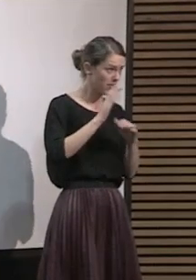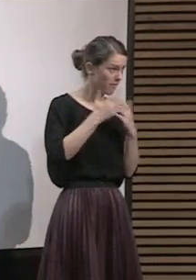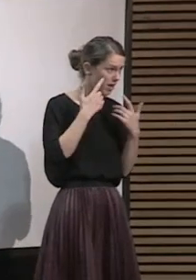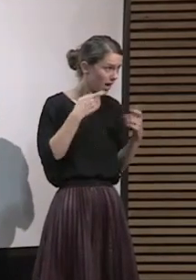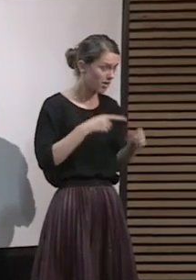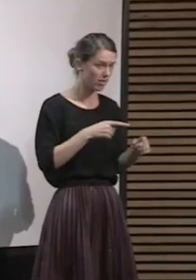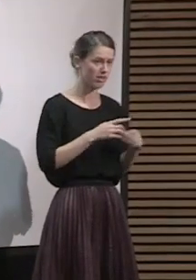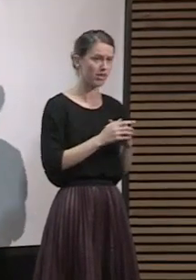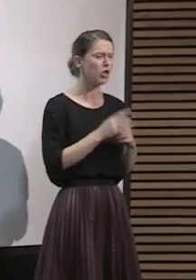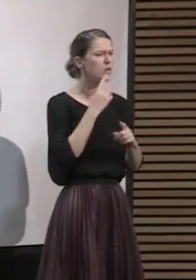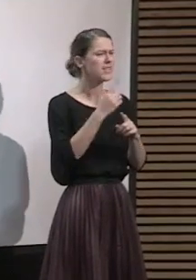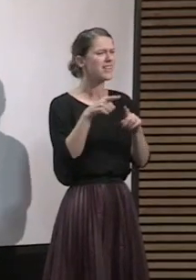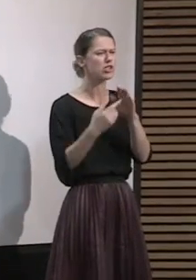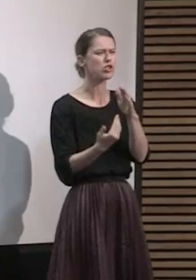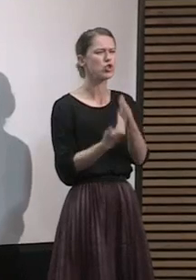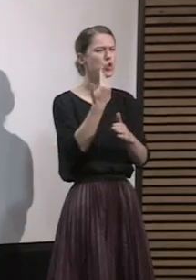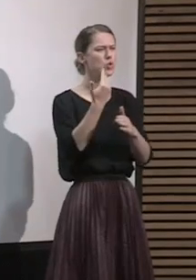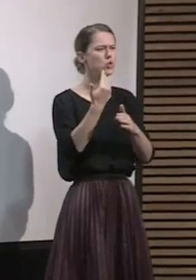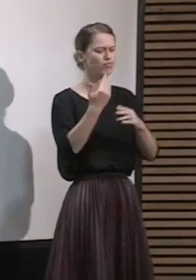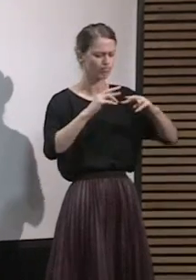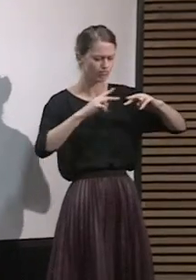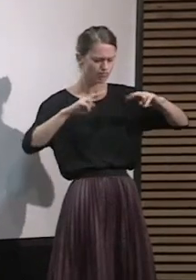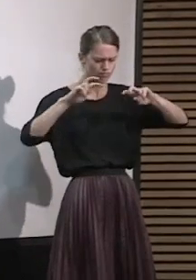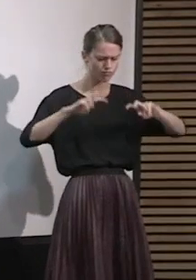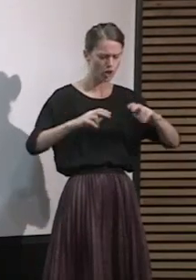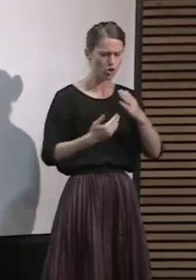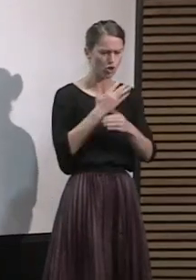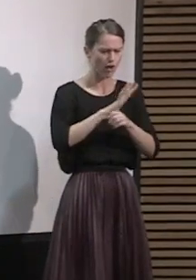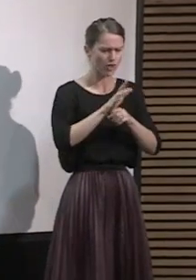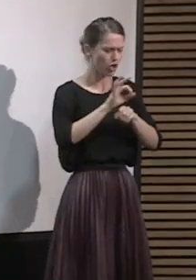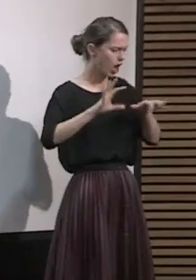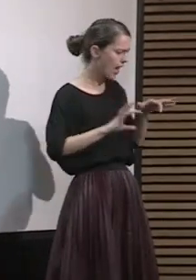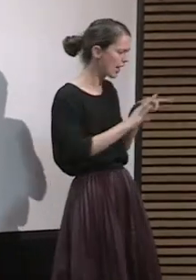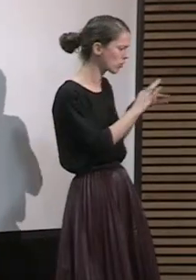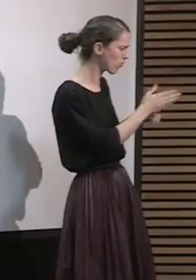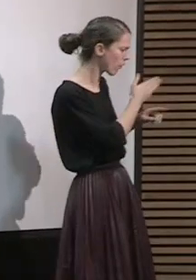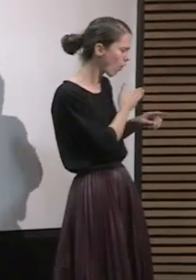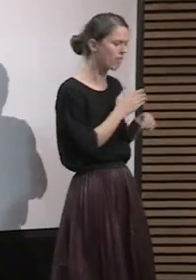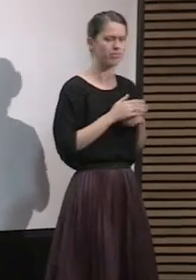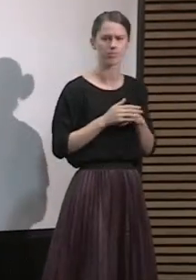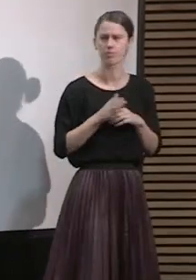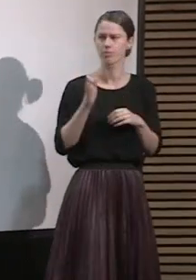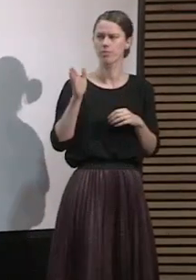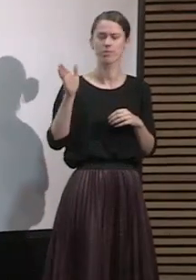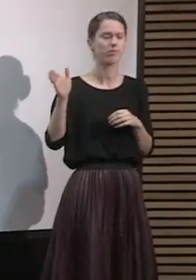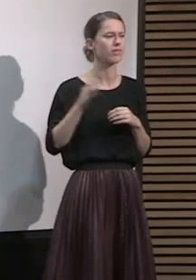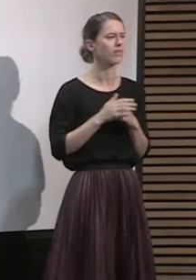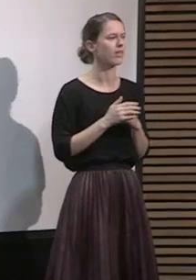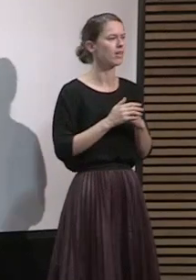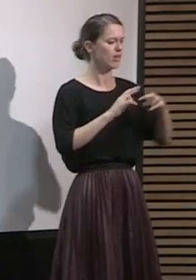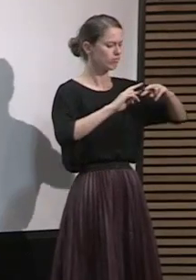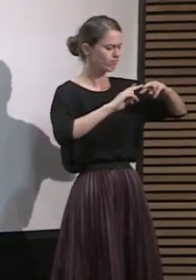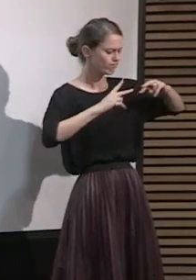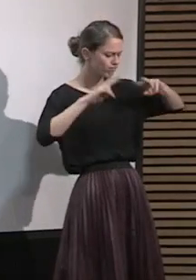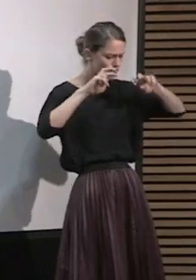lying dormant, that it is linked to our borders? No, because you will have actually heard me say that of the genome testing that's been done to date,